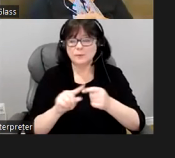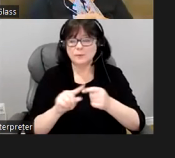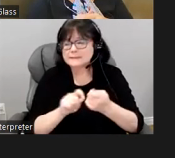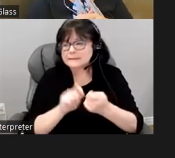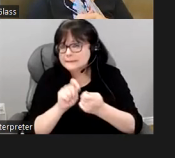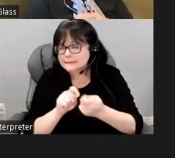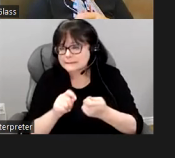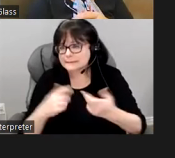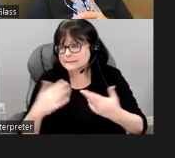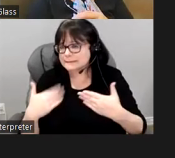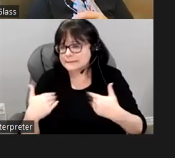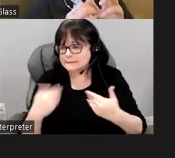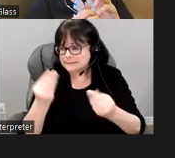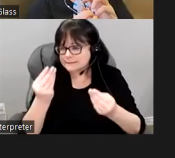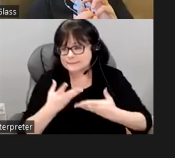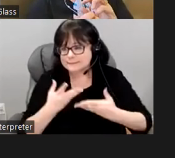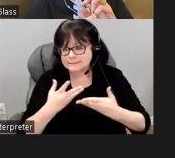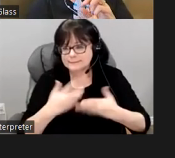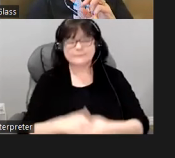like.